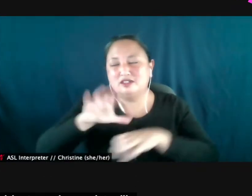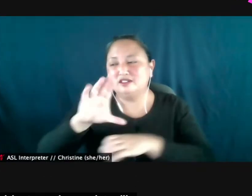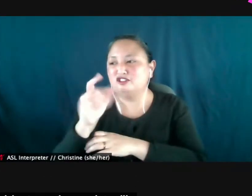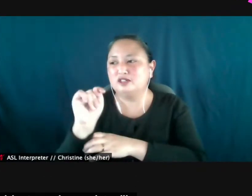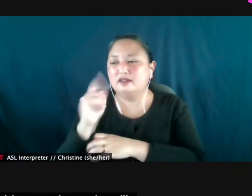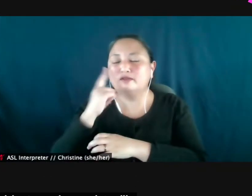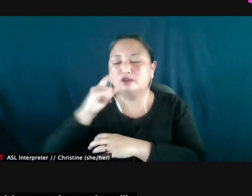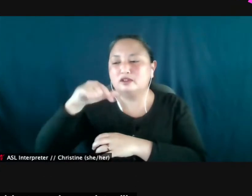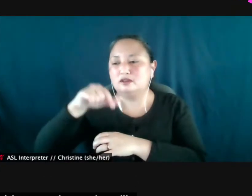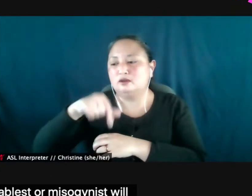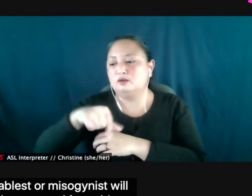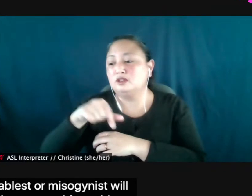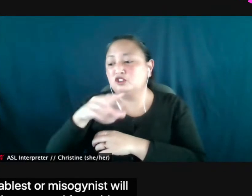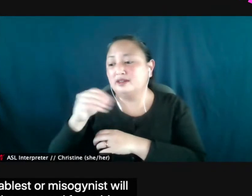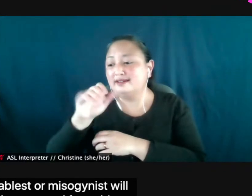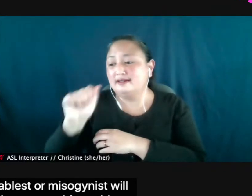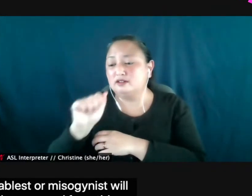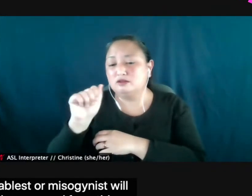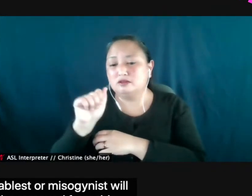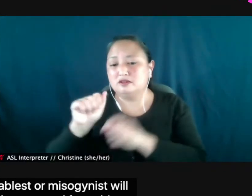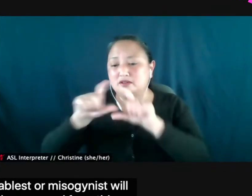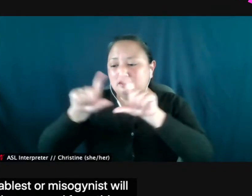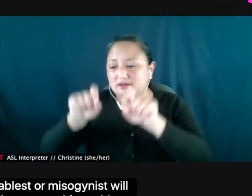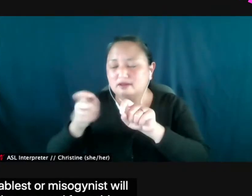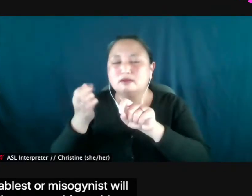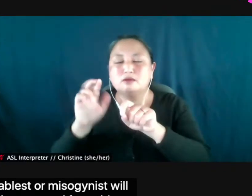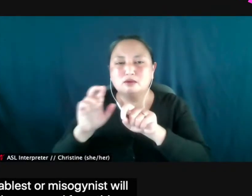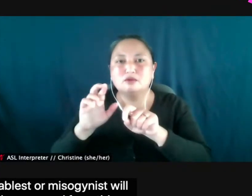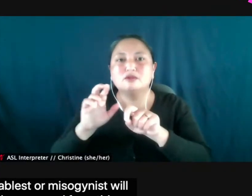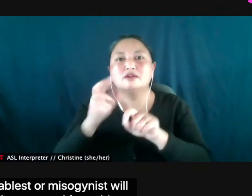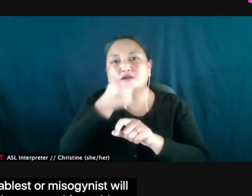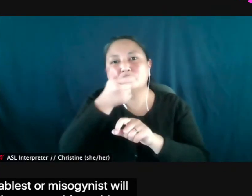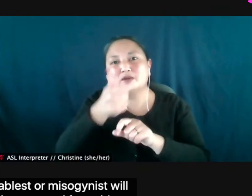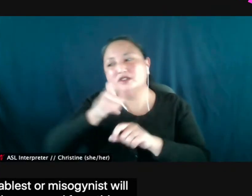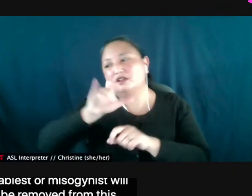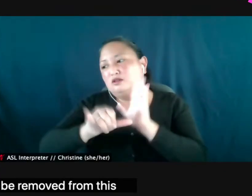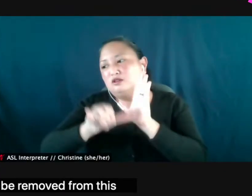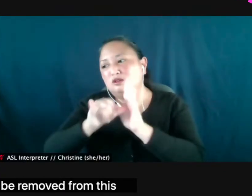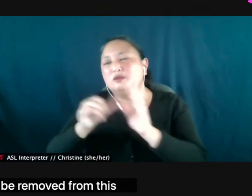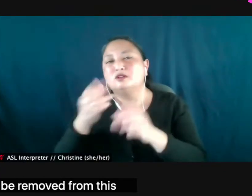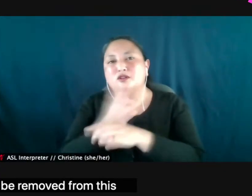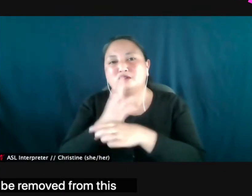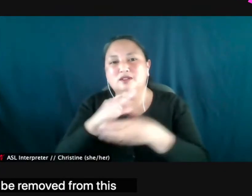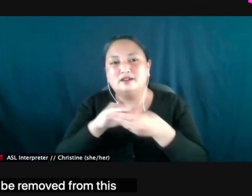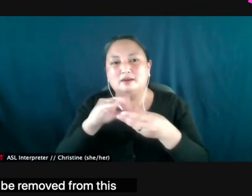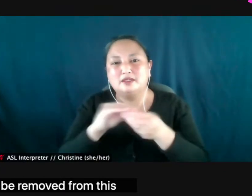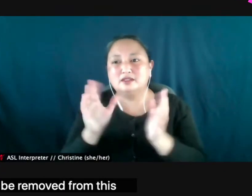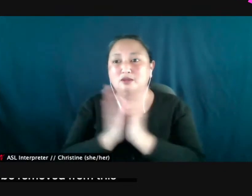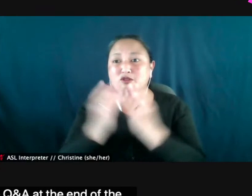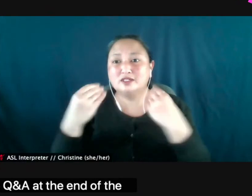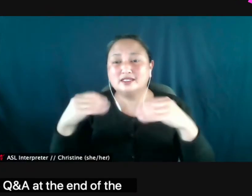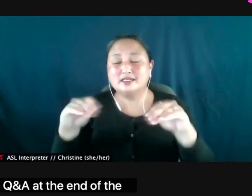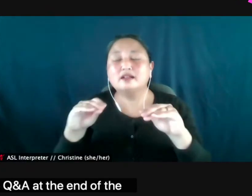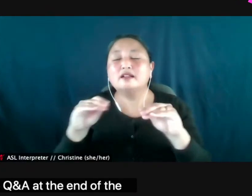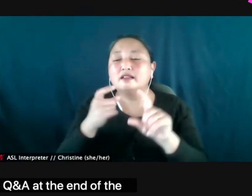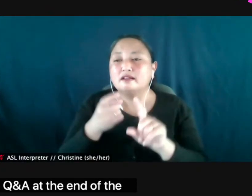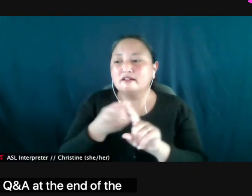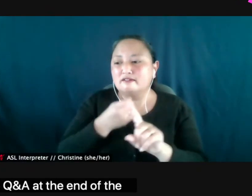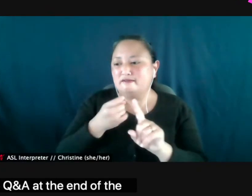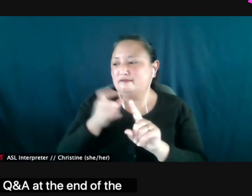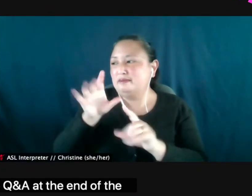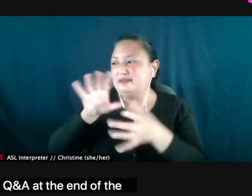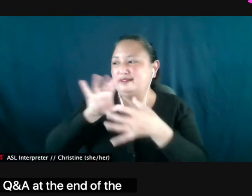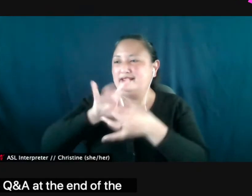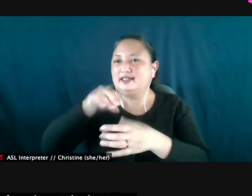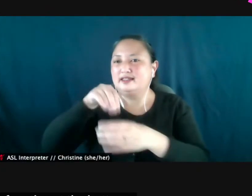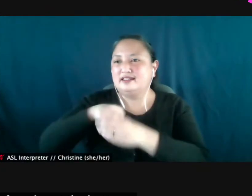screen or in the chat if you're watching on YouTube. Books are for sale thanks to our friends at Books Are Magic. You can find a link to purchase